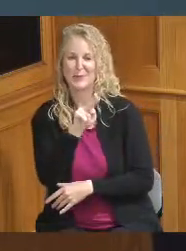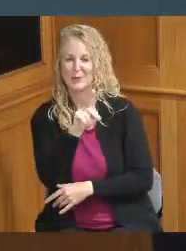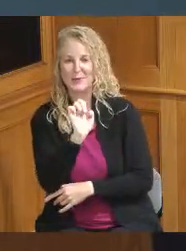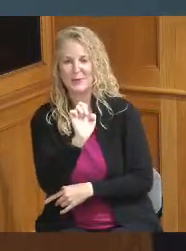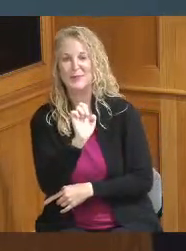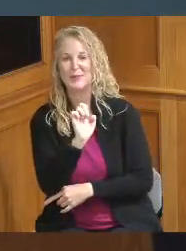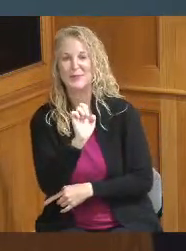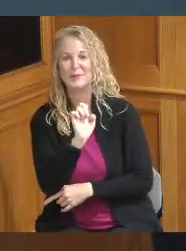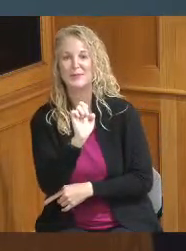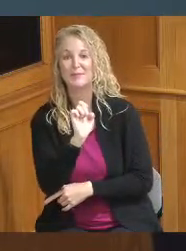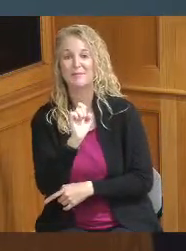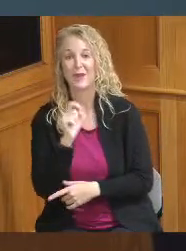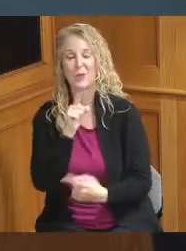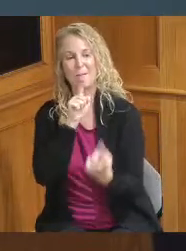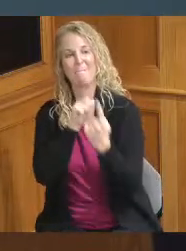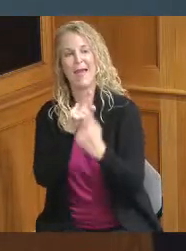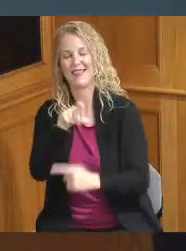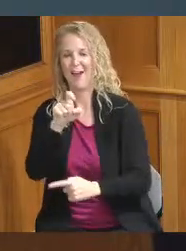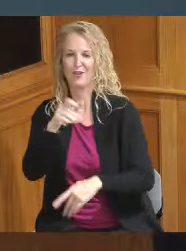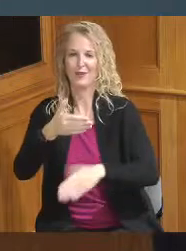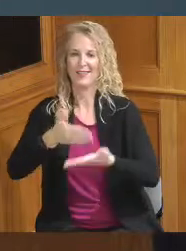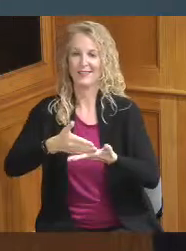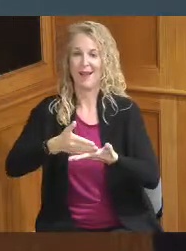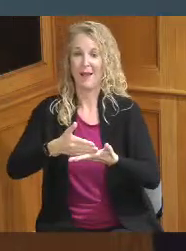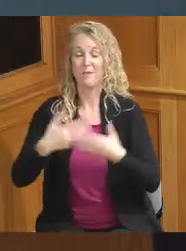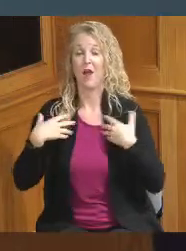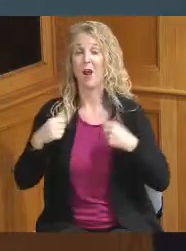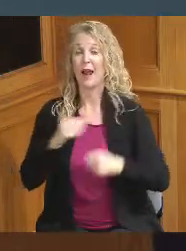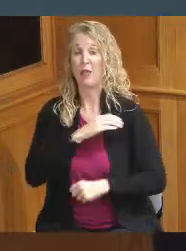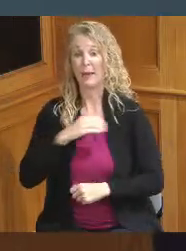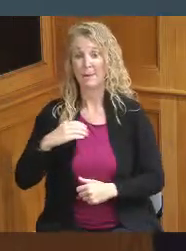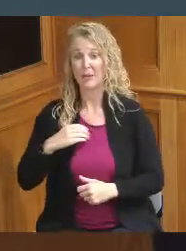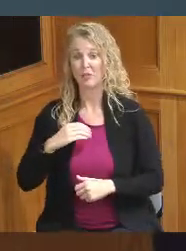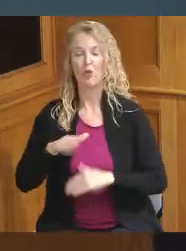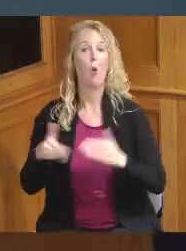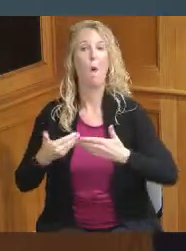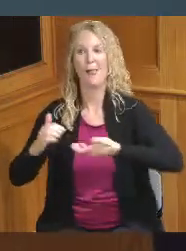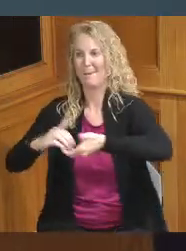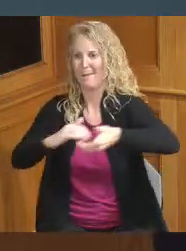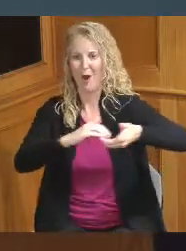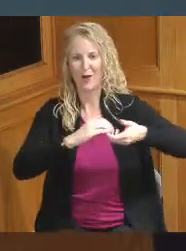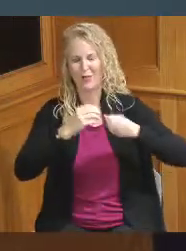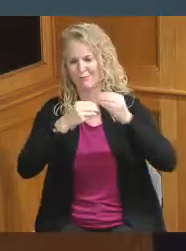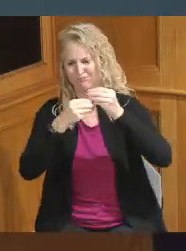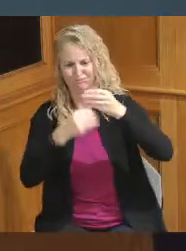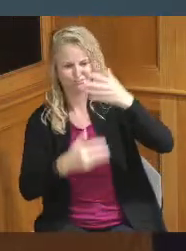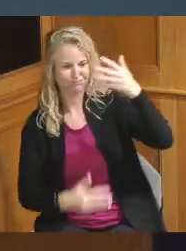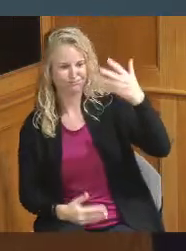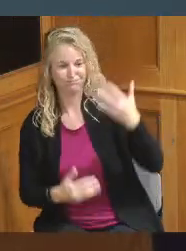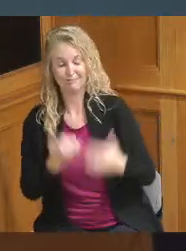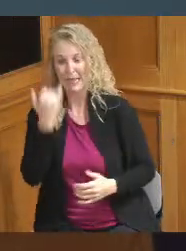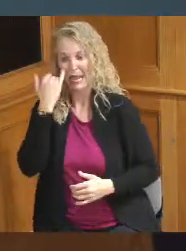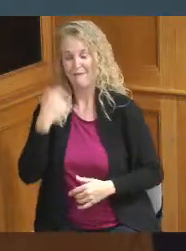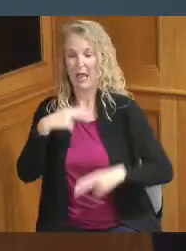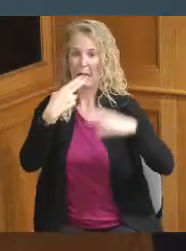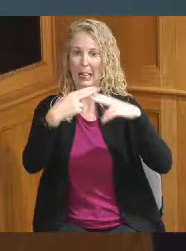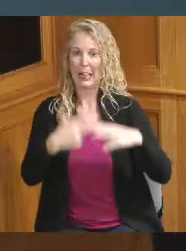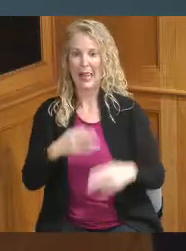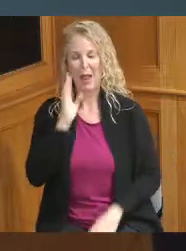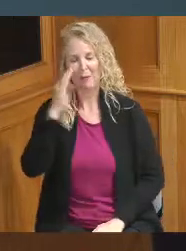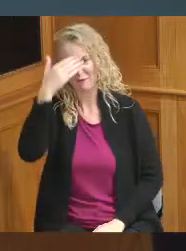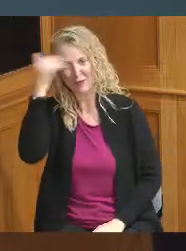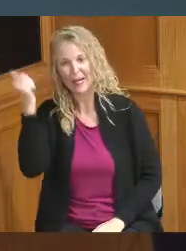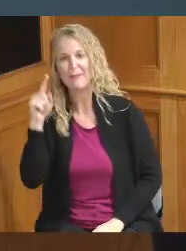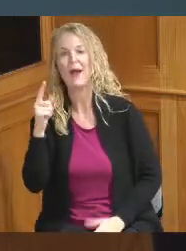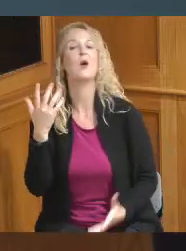got that at the 100th stop. And then our health commissioner, we had all our partners. There's so many partners. I don't even want to start naming them. At some